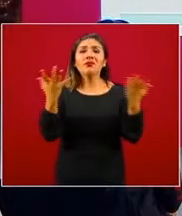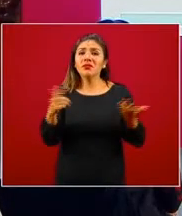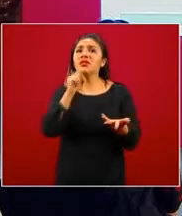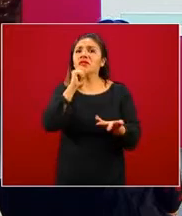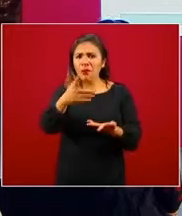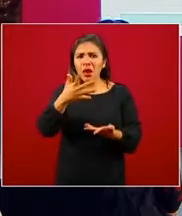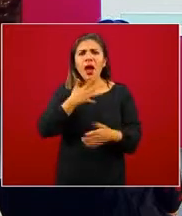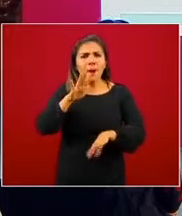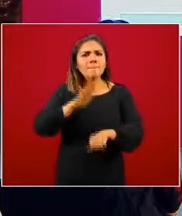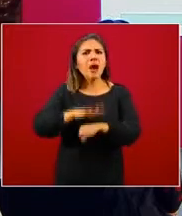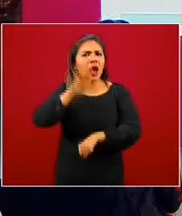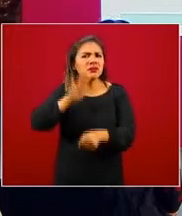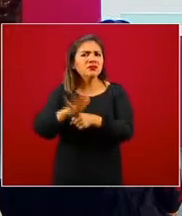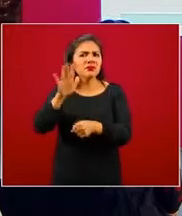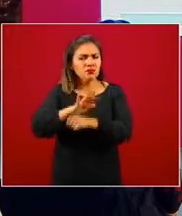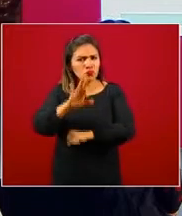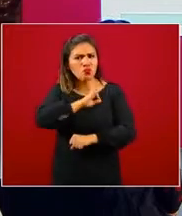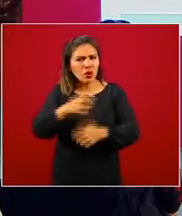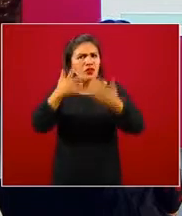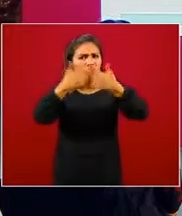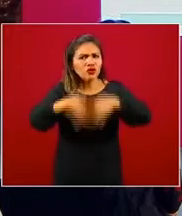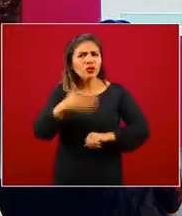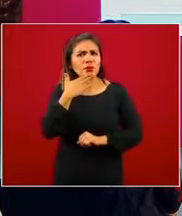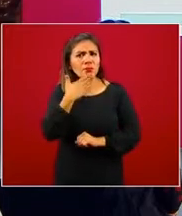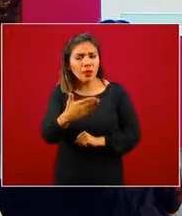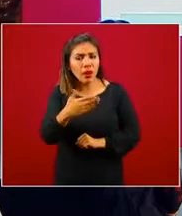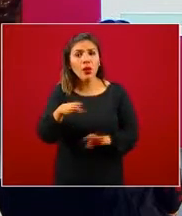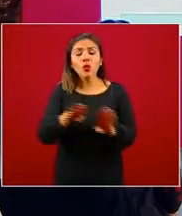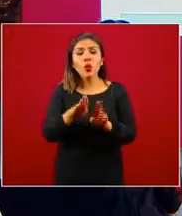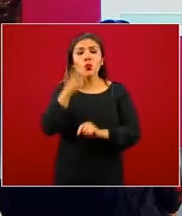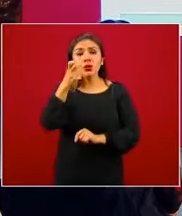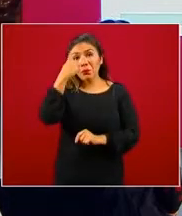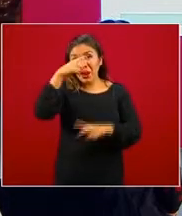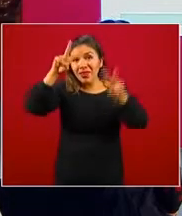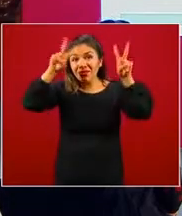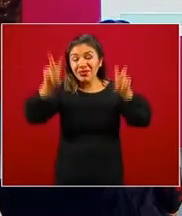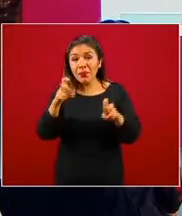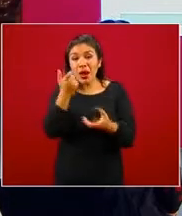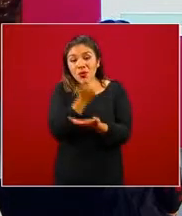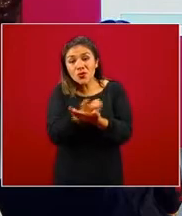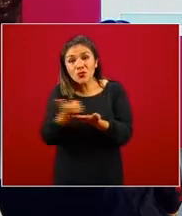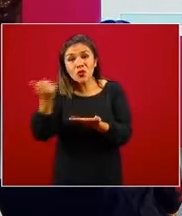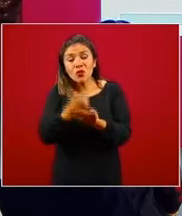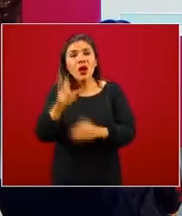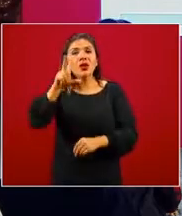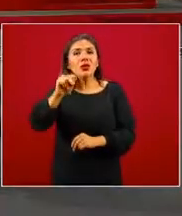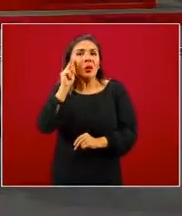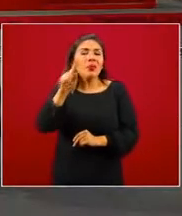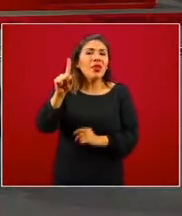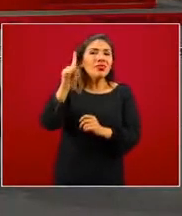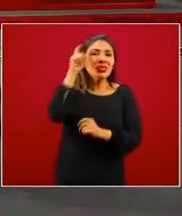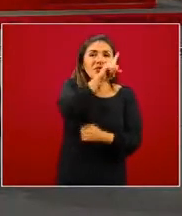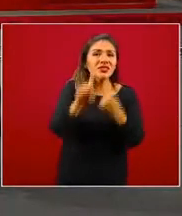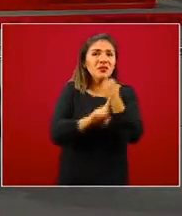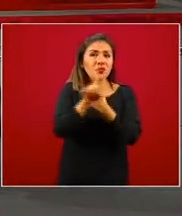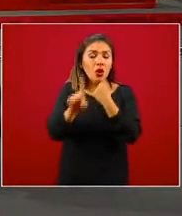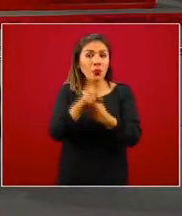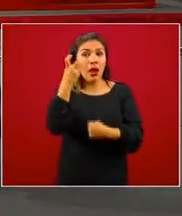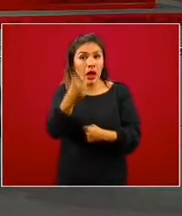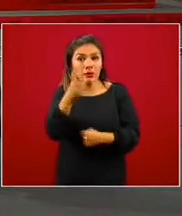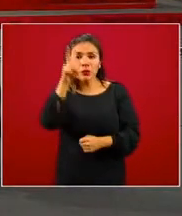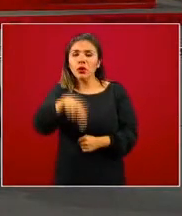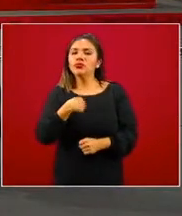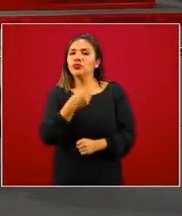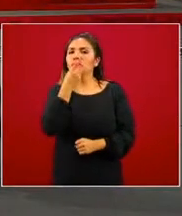enjoy. There are other mechanisms that can also work so that we talk about